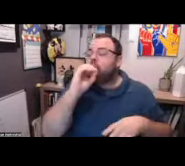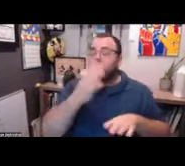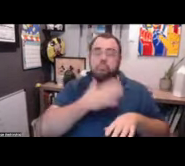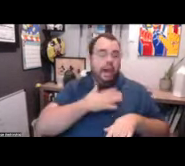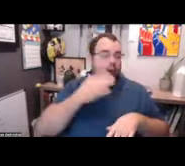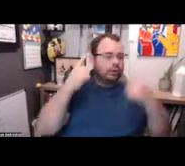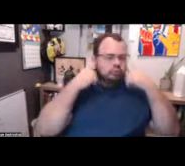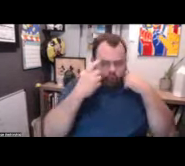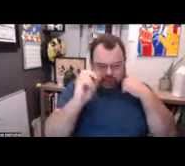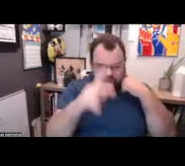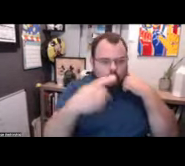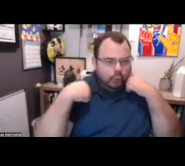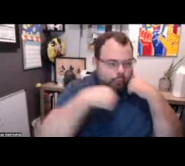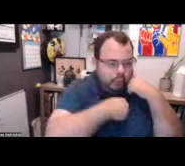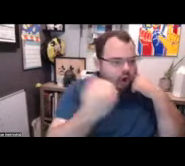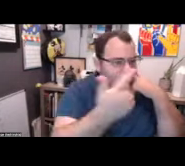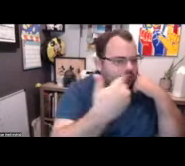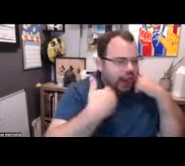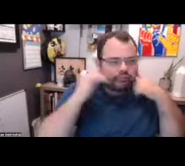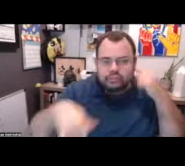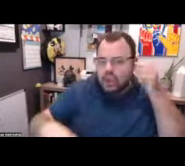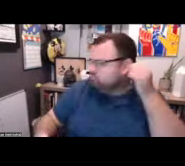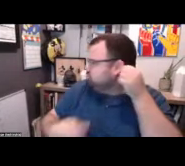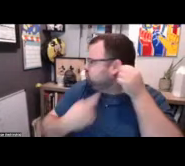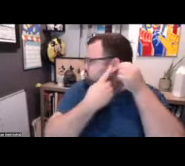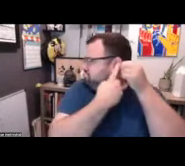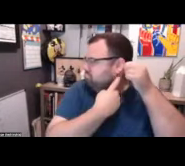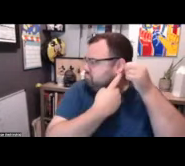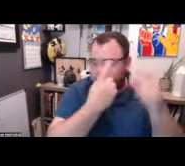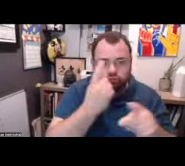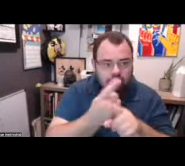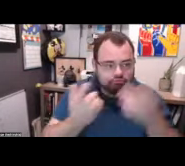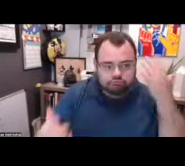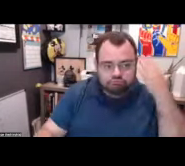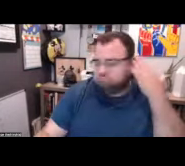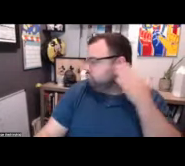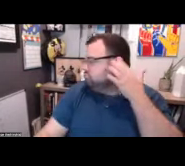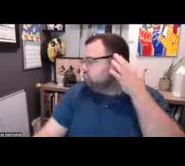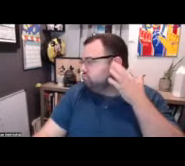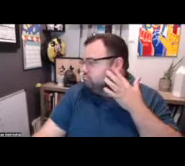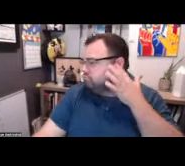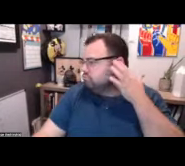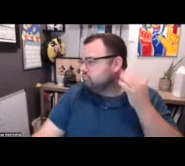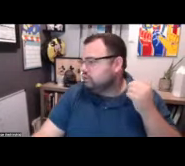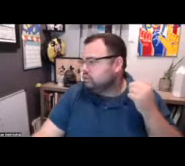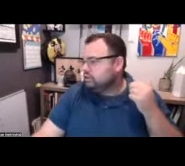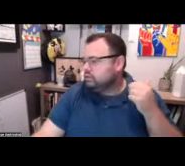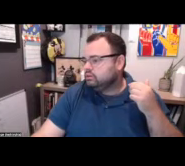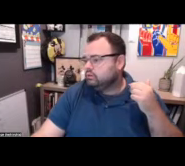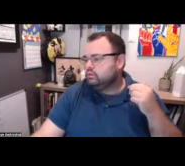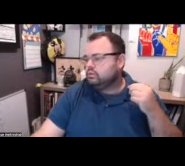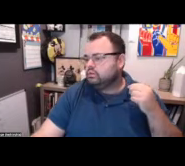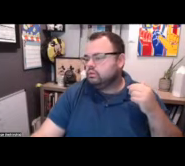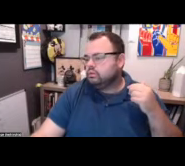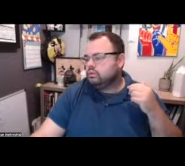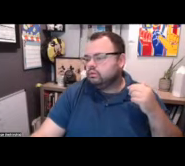sound? So, I mean, we all have earlobes, right? You can see it.